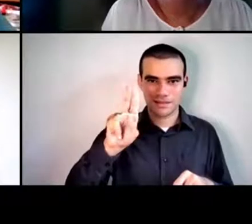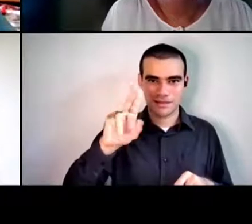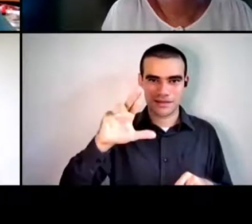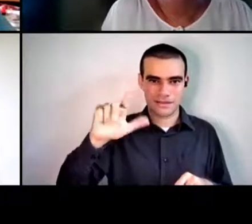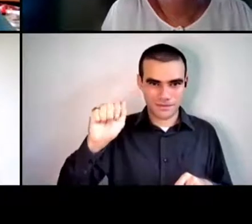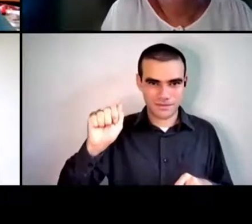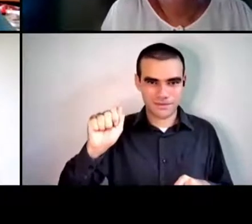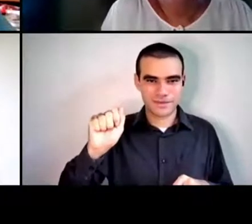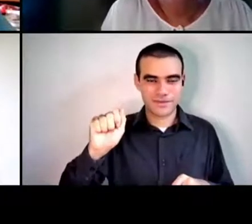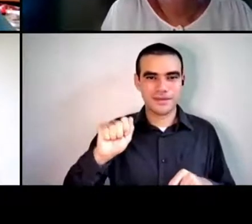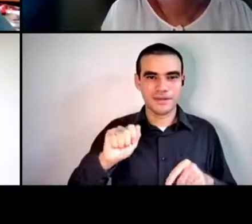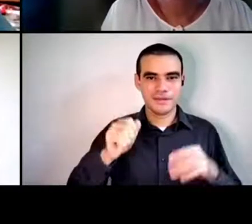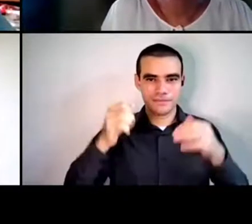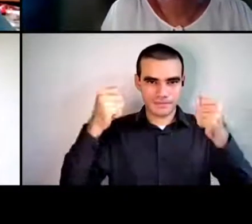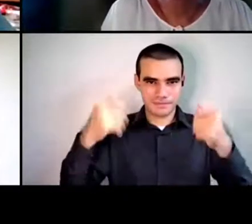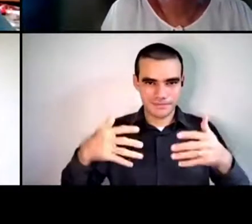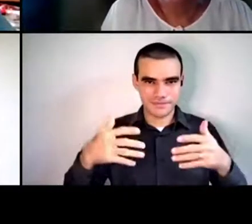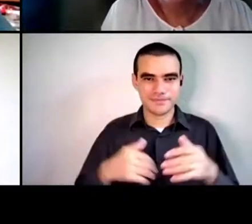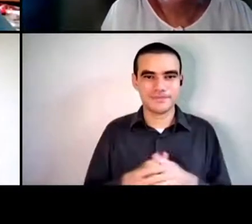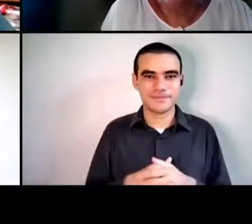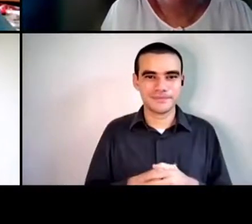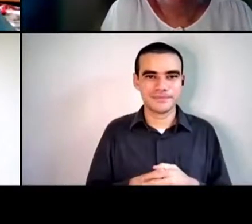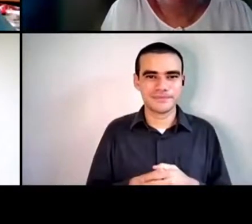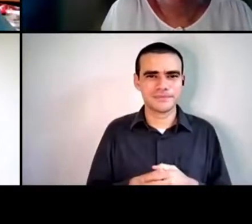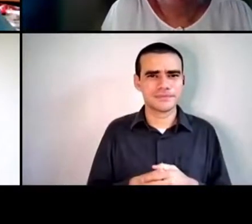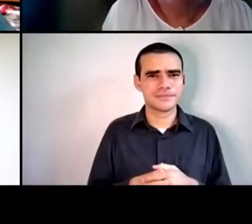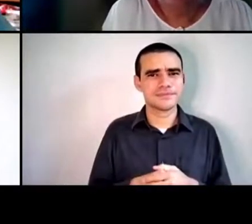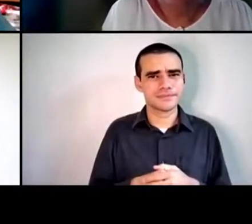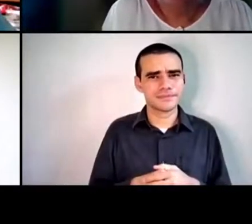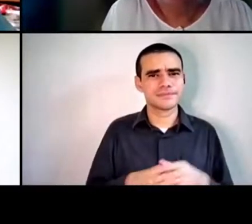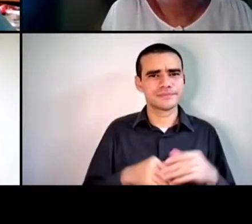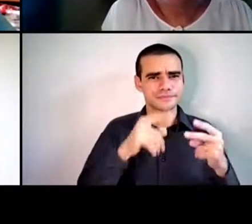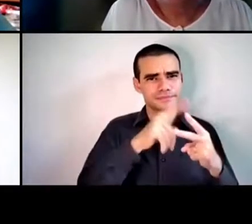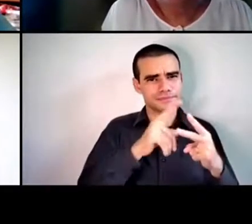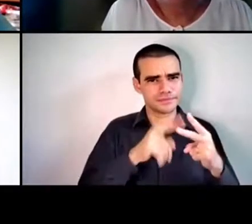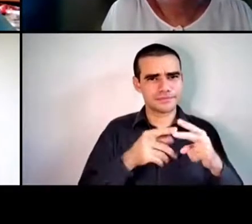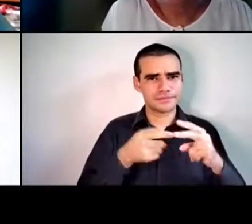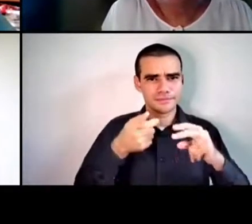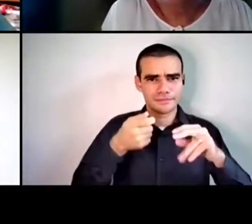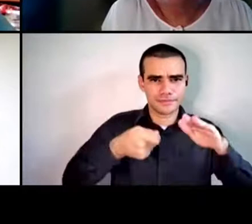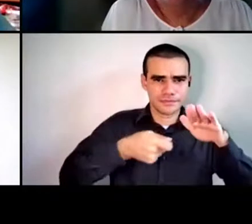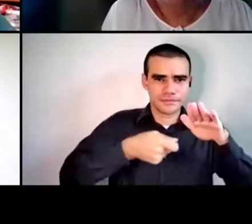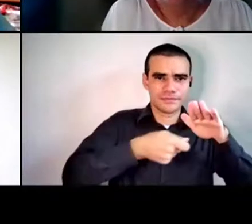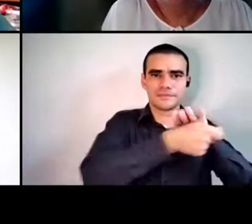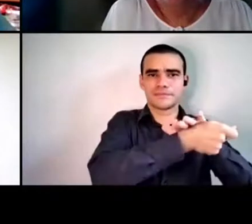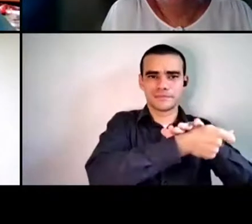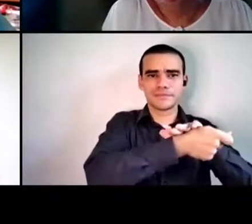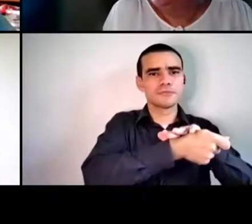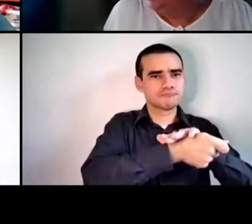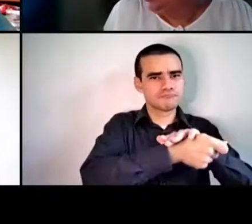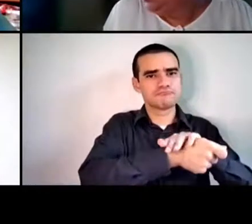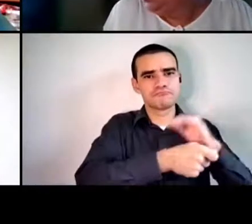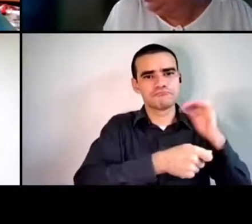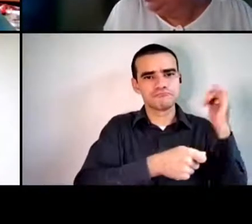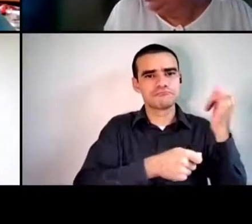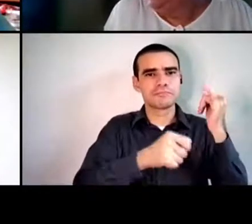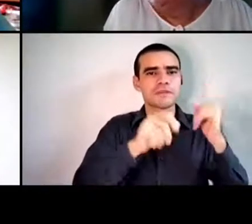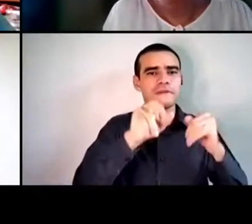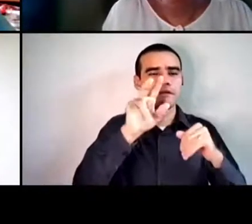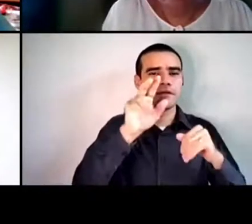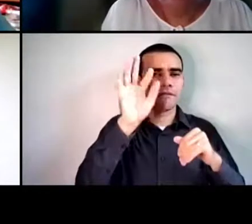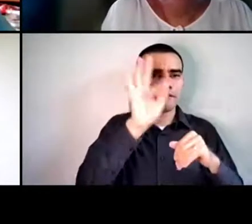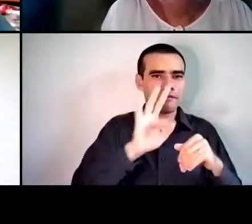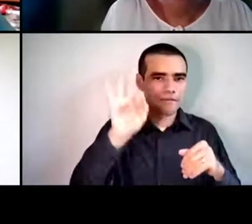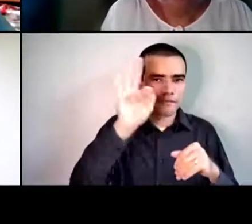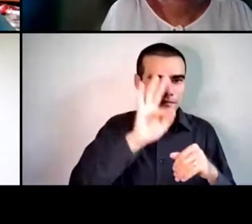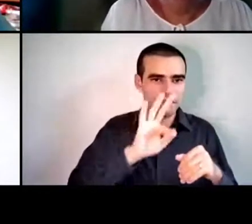mention these both to avoid the politics here. But this was a considerable